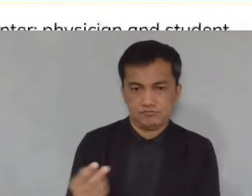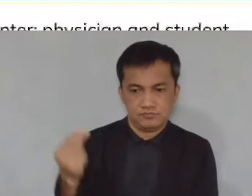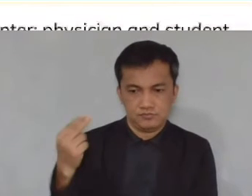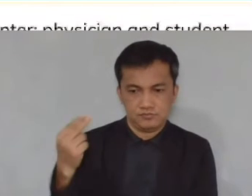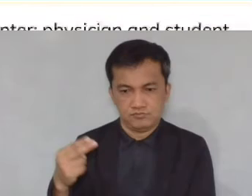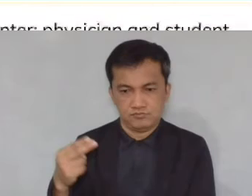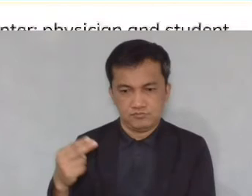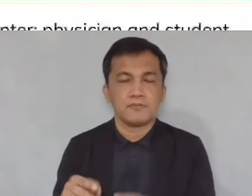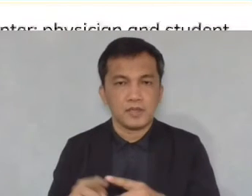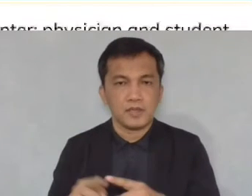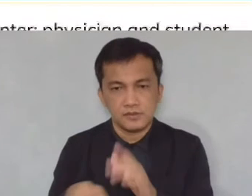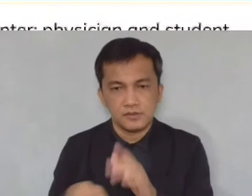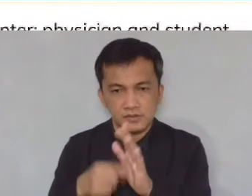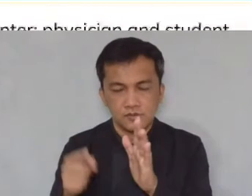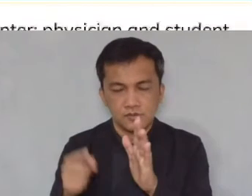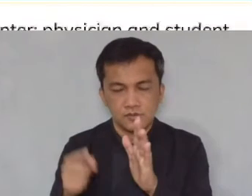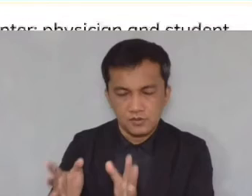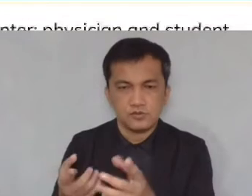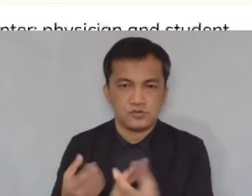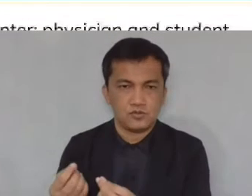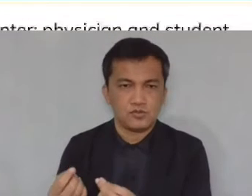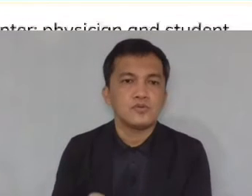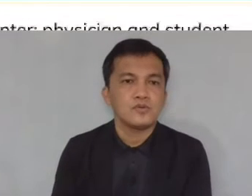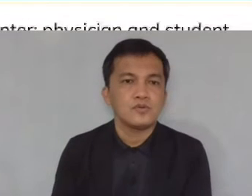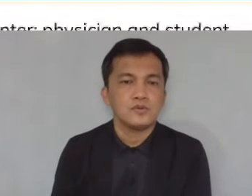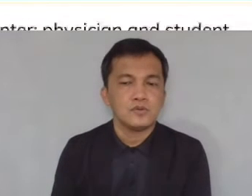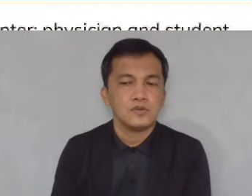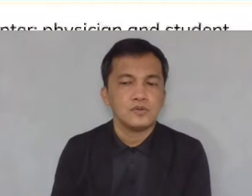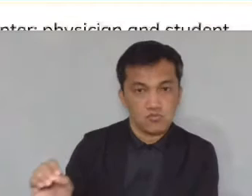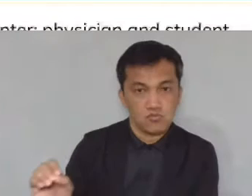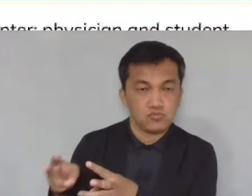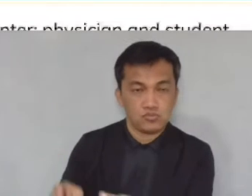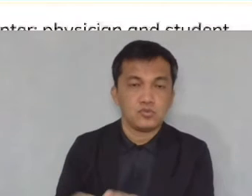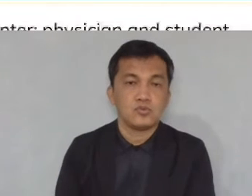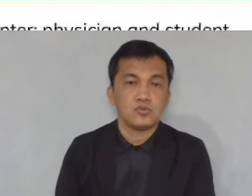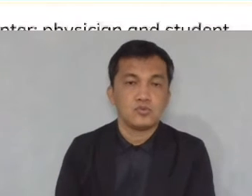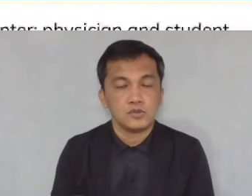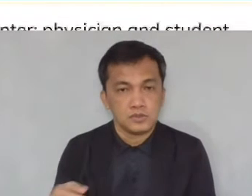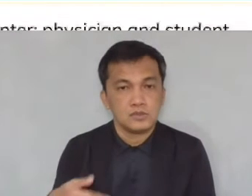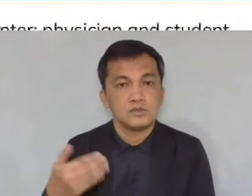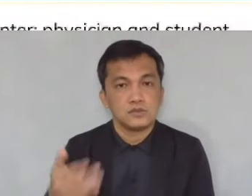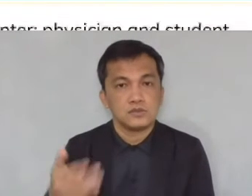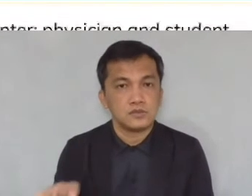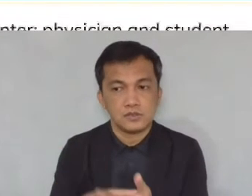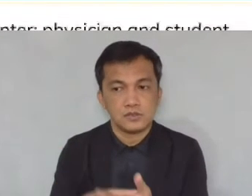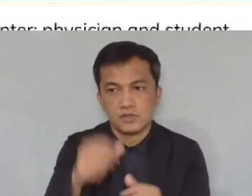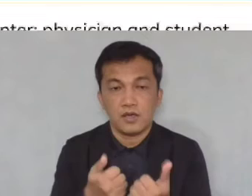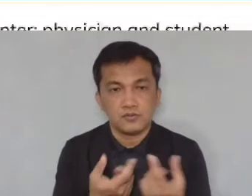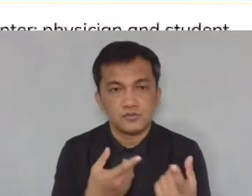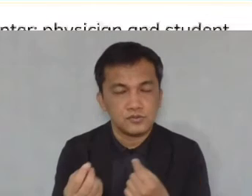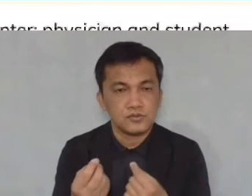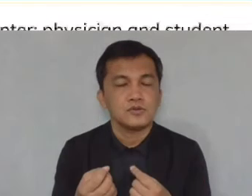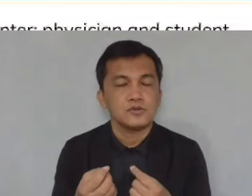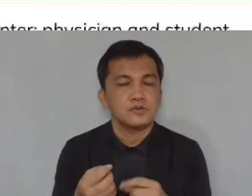their history and BE, but sometimes they will also be allowed to do it this way. So then they learn how to do